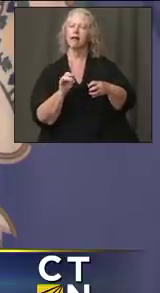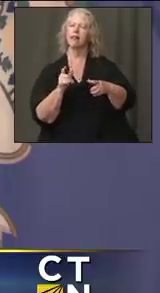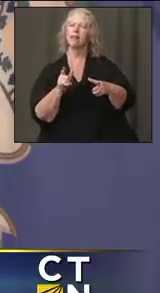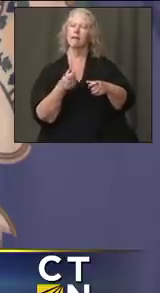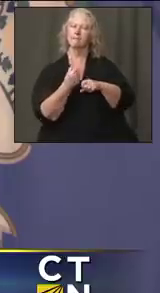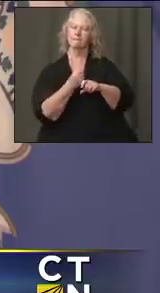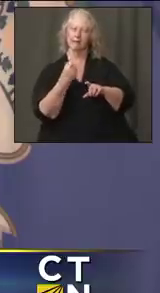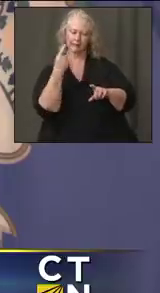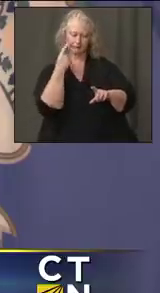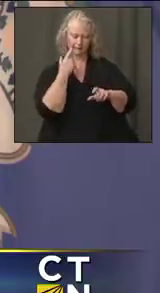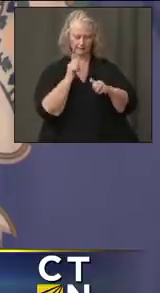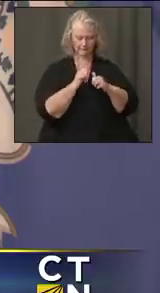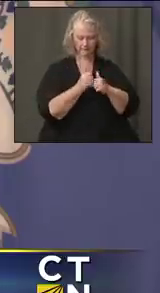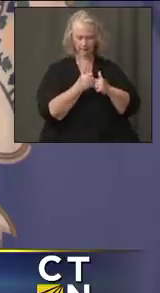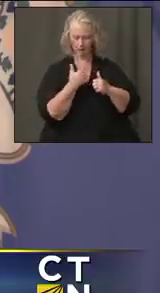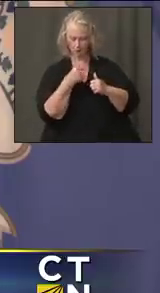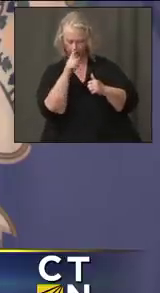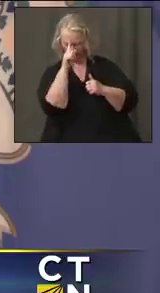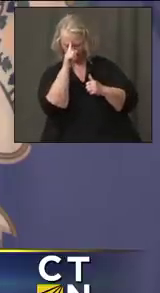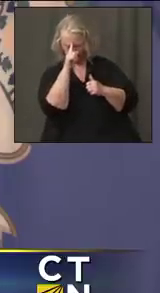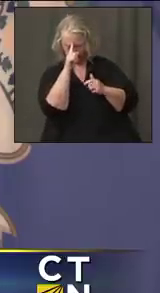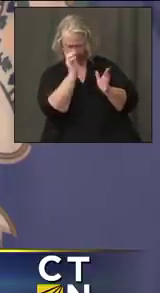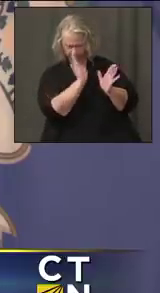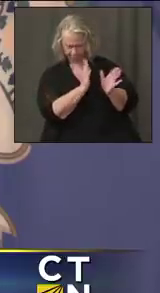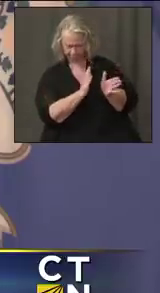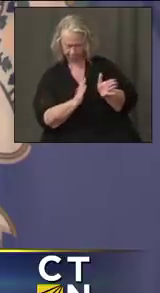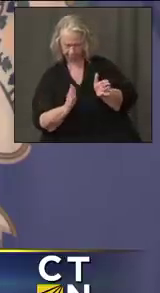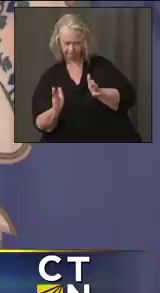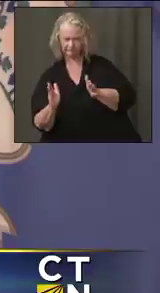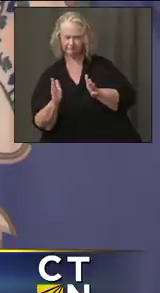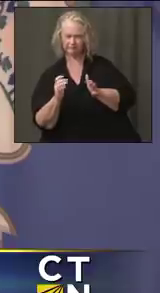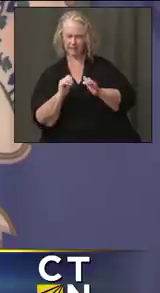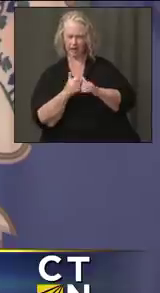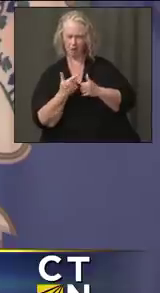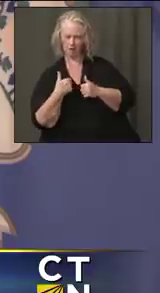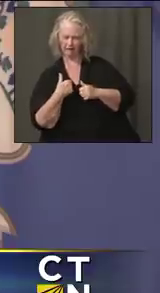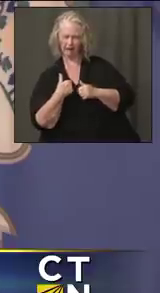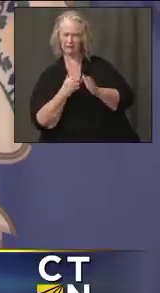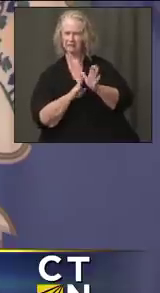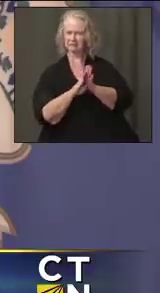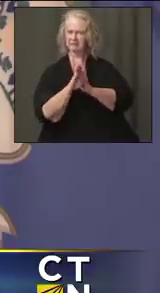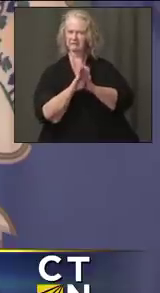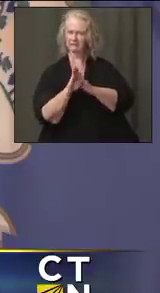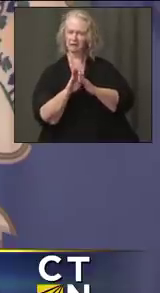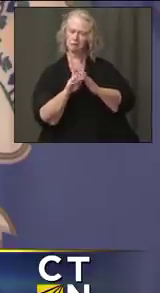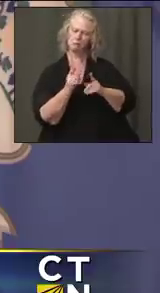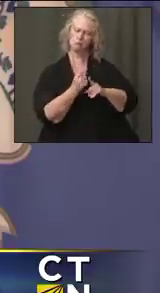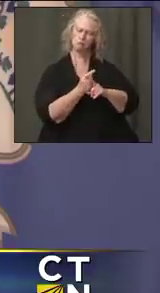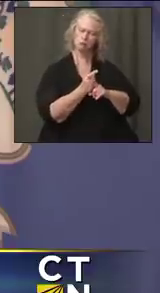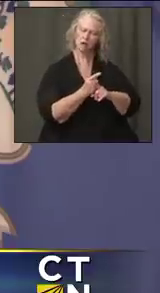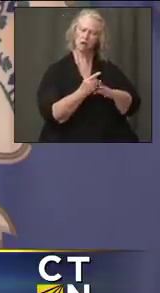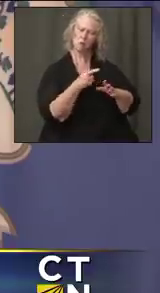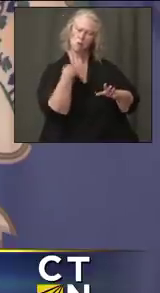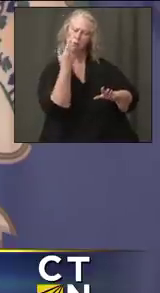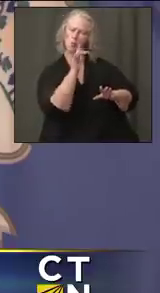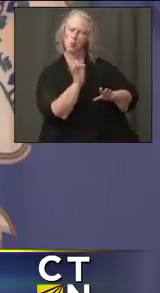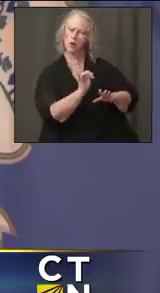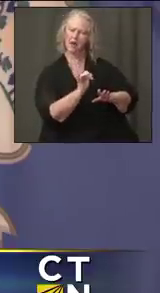12 education that was pretty consistent in terms of a normal school day and a normal school week.